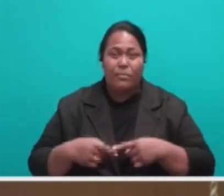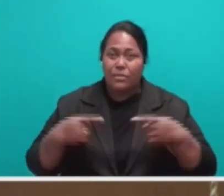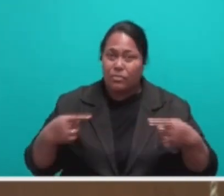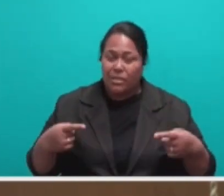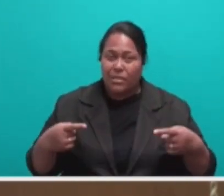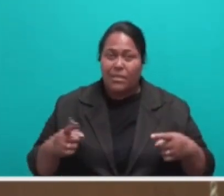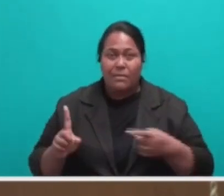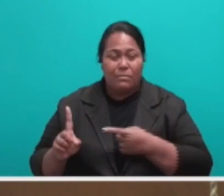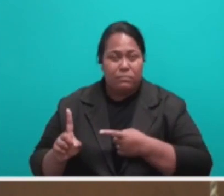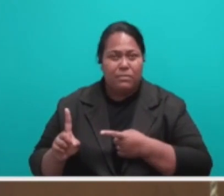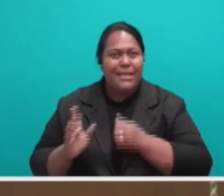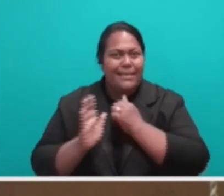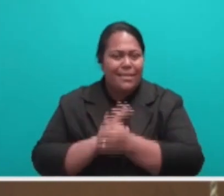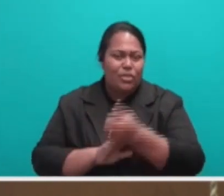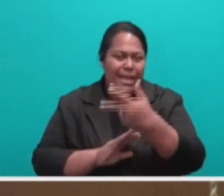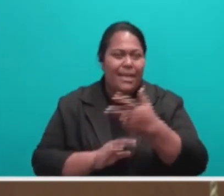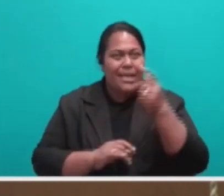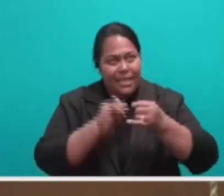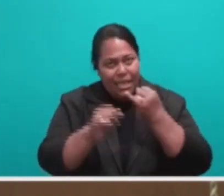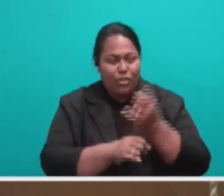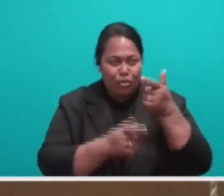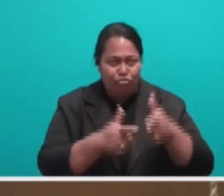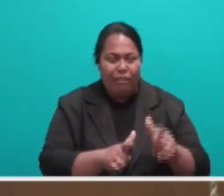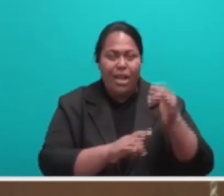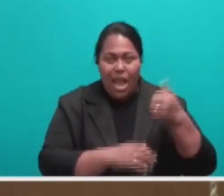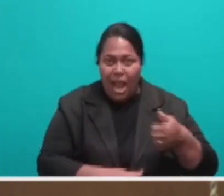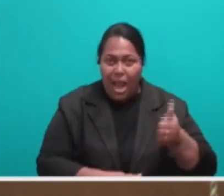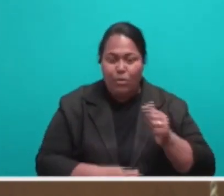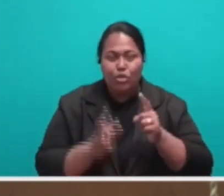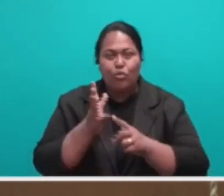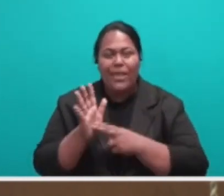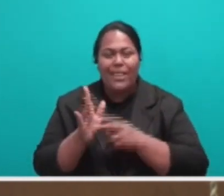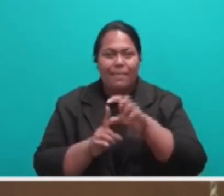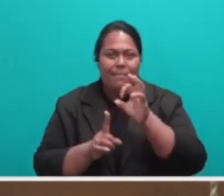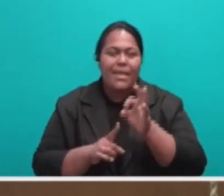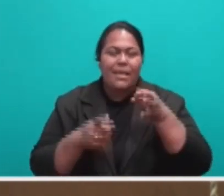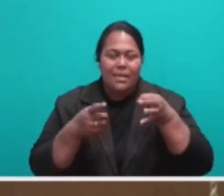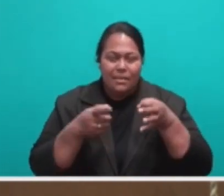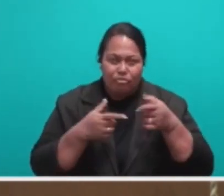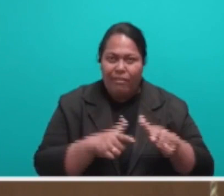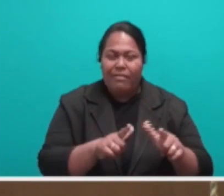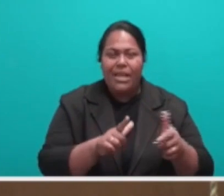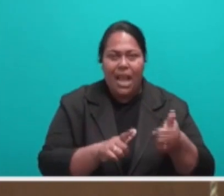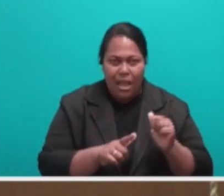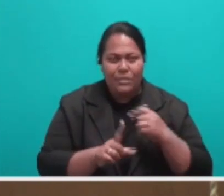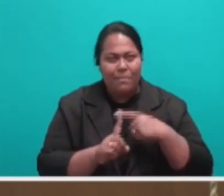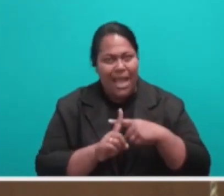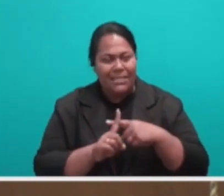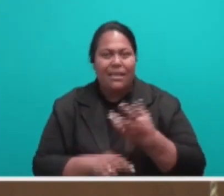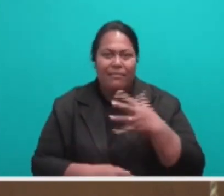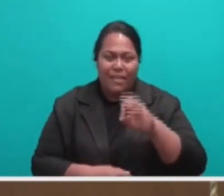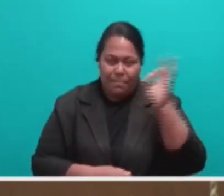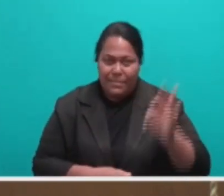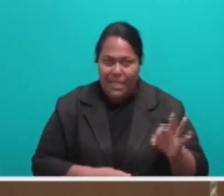under Section 8, Overseas Travelling Allowance, UNDP Subsistence Allowance plus 50%. Members of Parliament, including Deputy